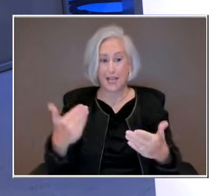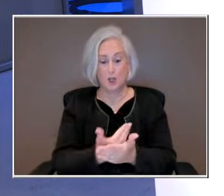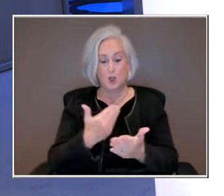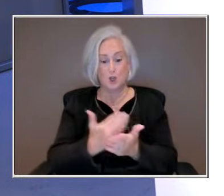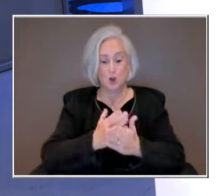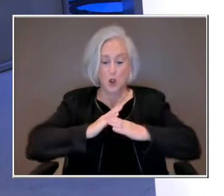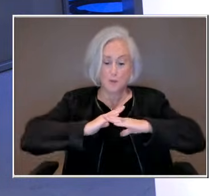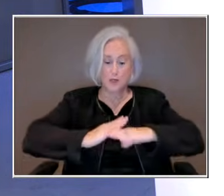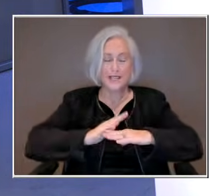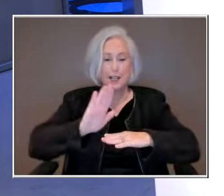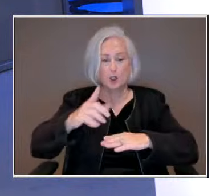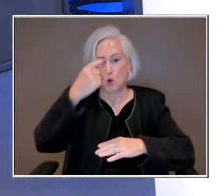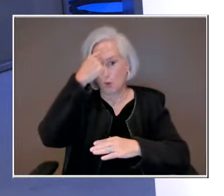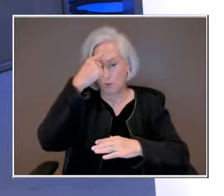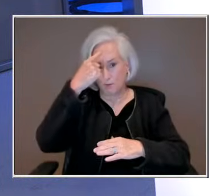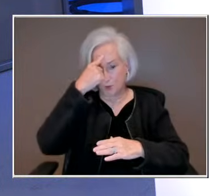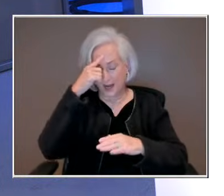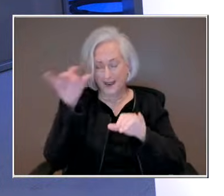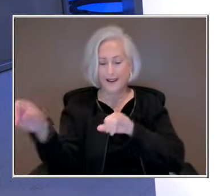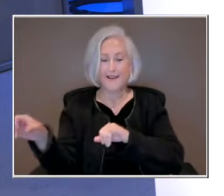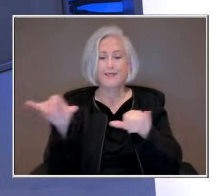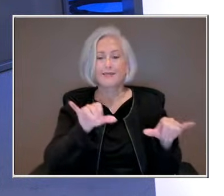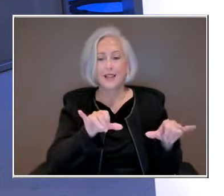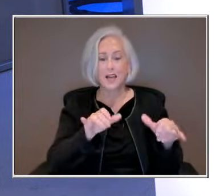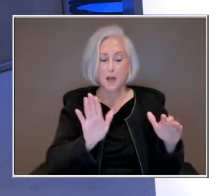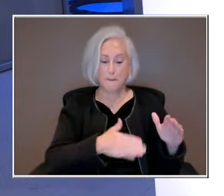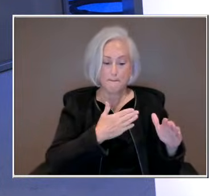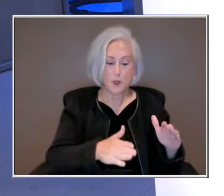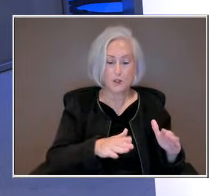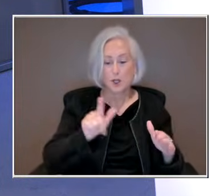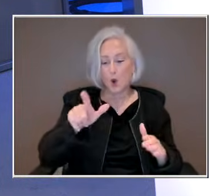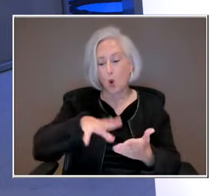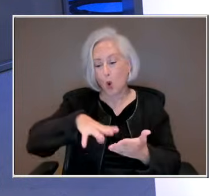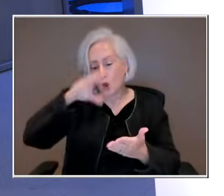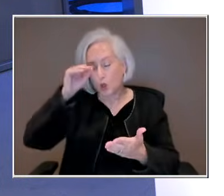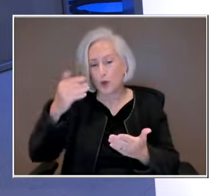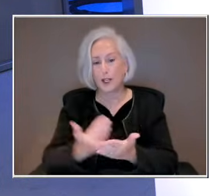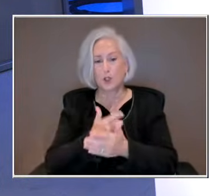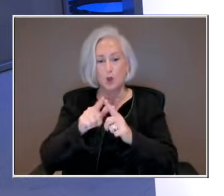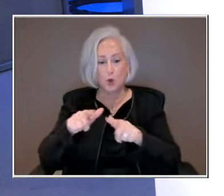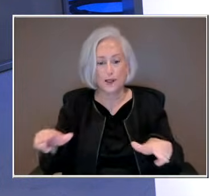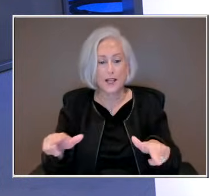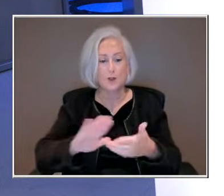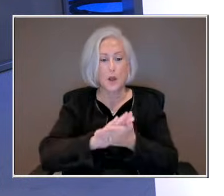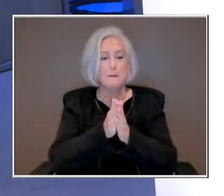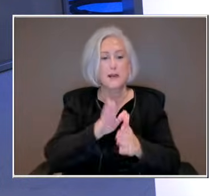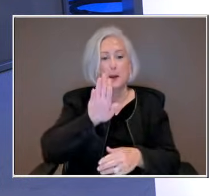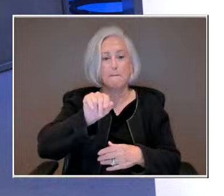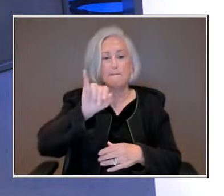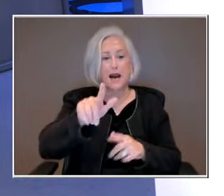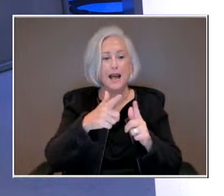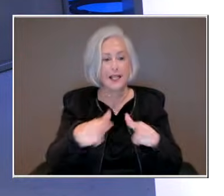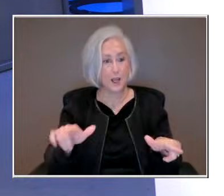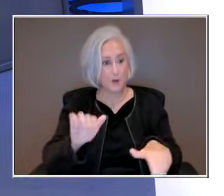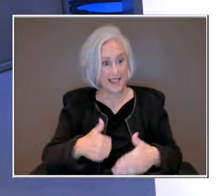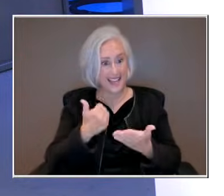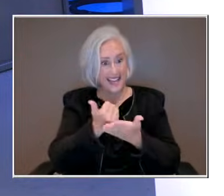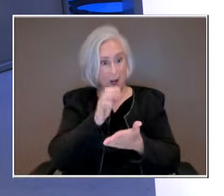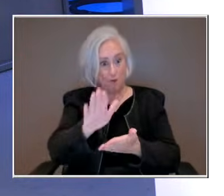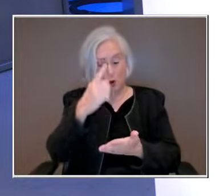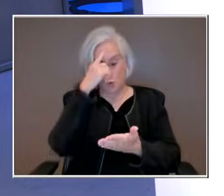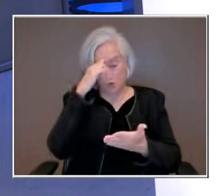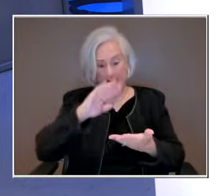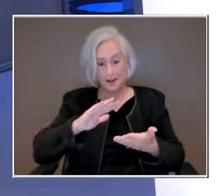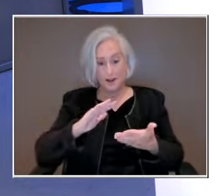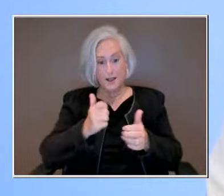Like would learning a new language or being bilingual help protect your brain from developing Alzheimer's? I don't